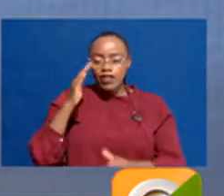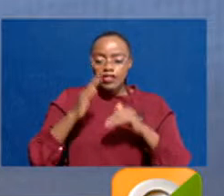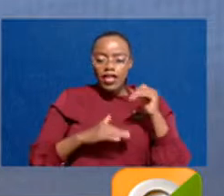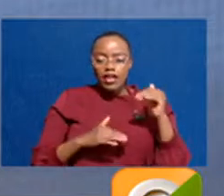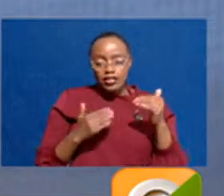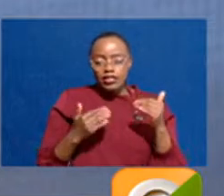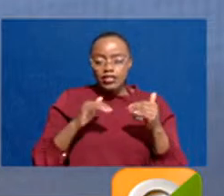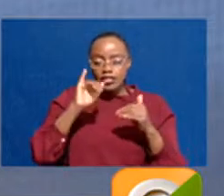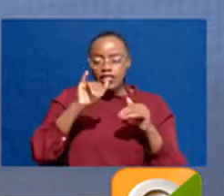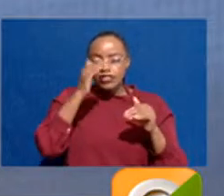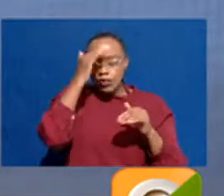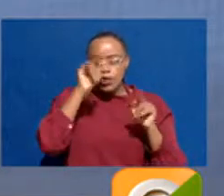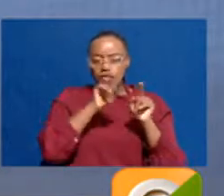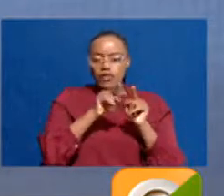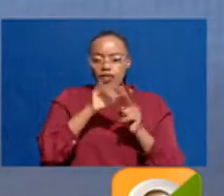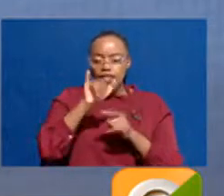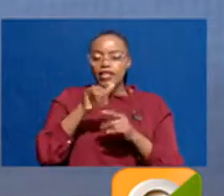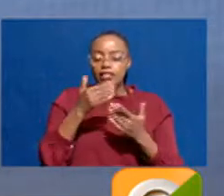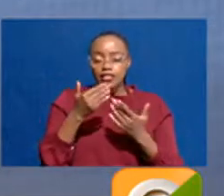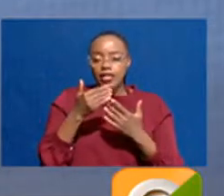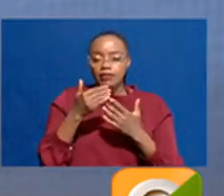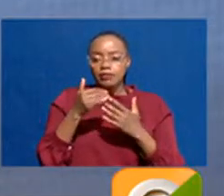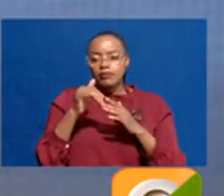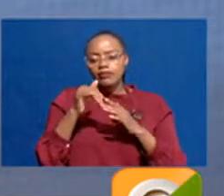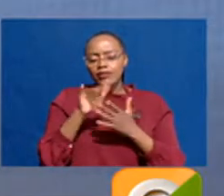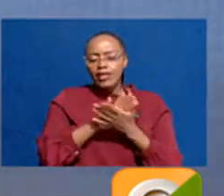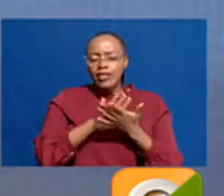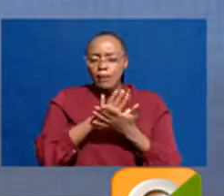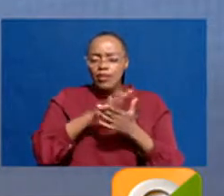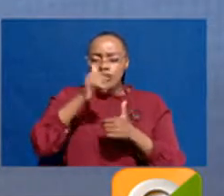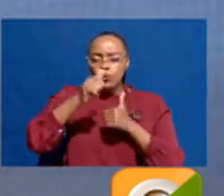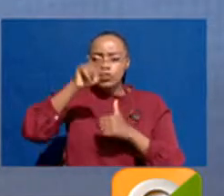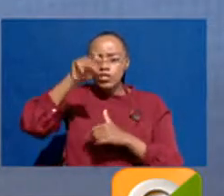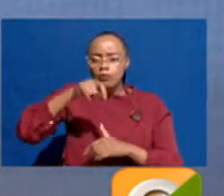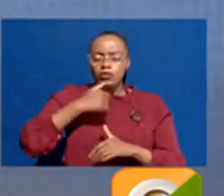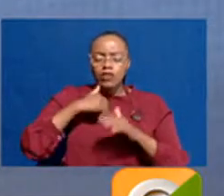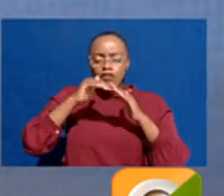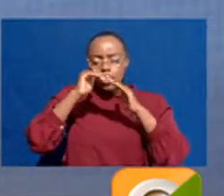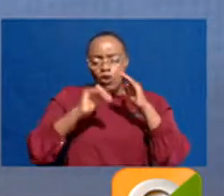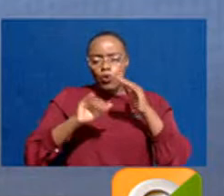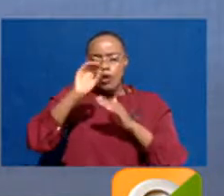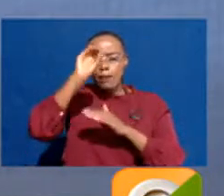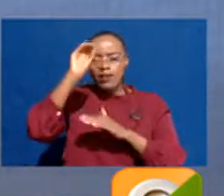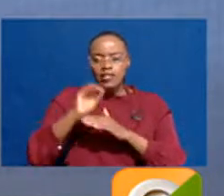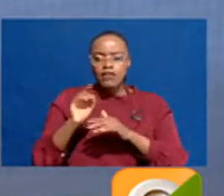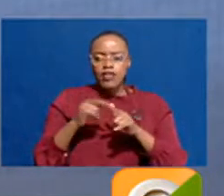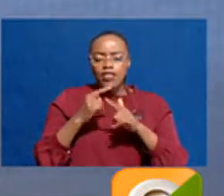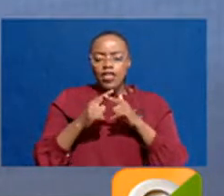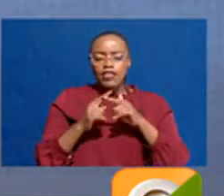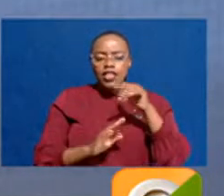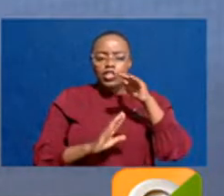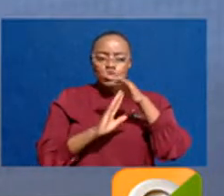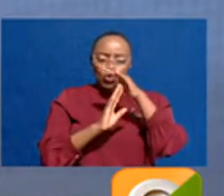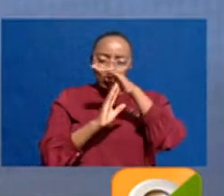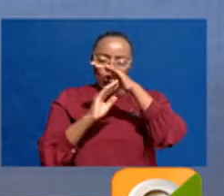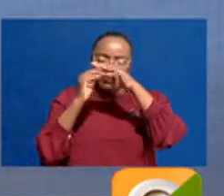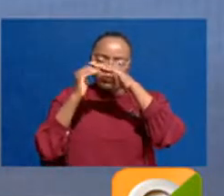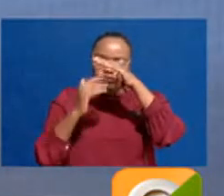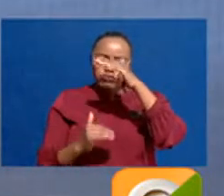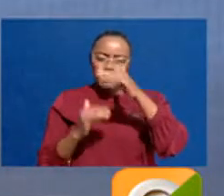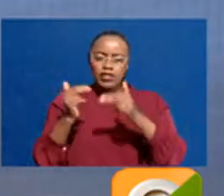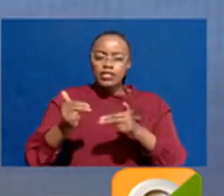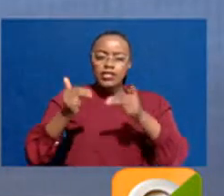senior, mm-hmm. because that is the principle we applied across board, that you have lower percentage at the top and slightly